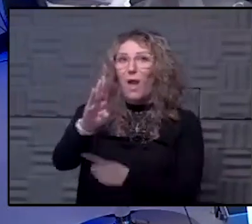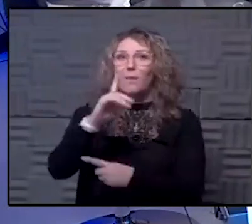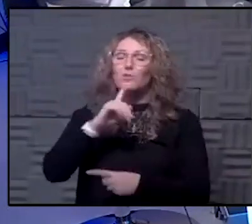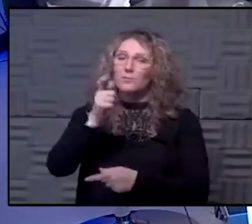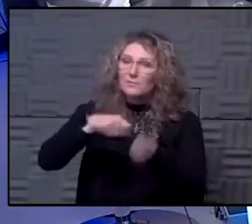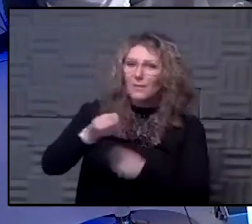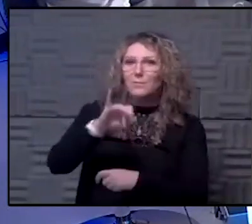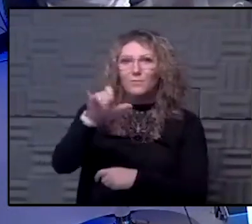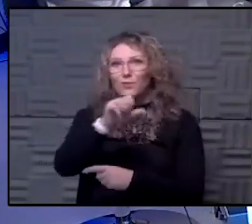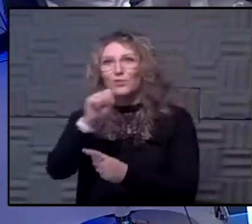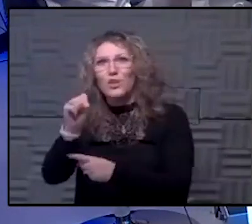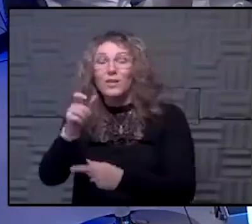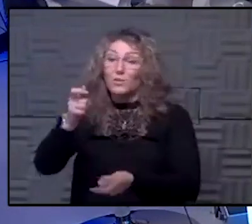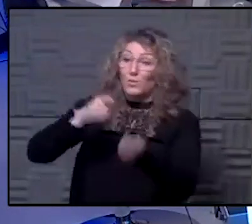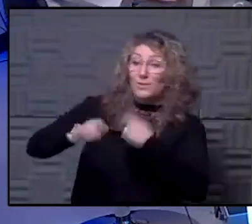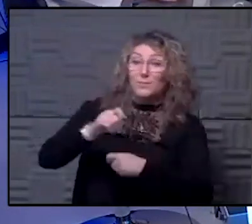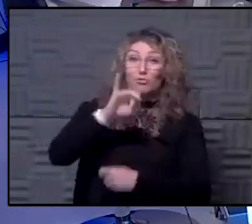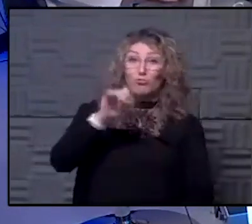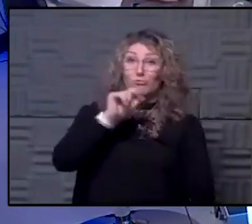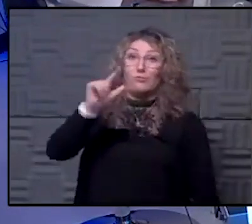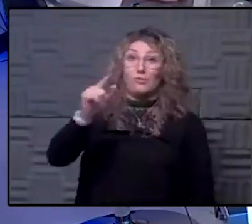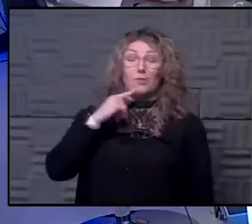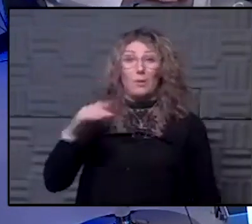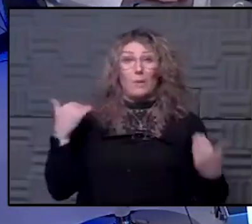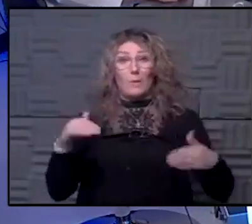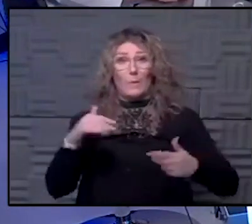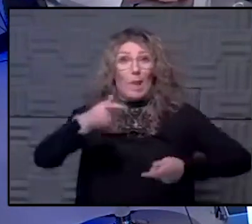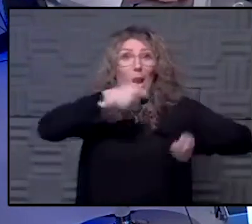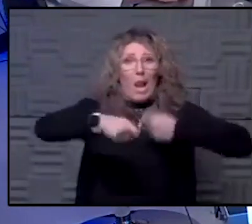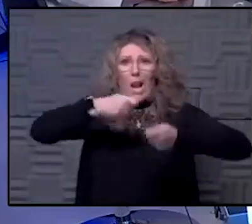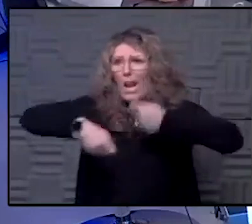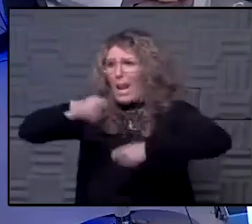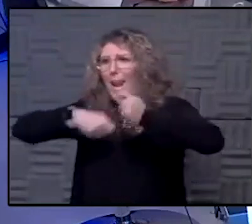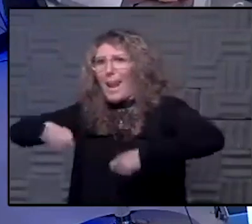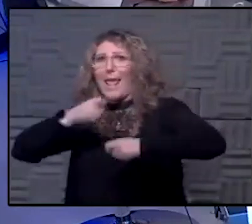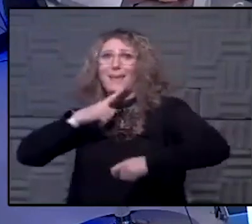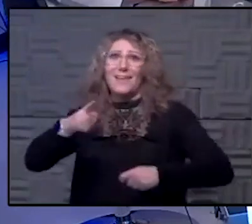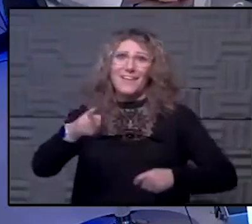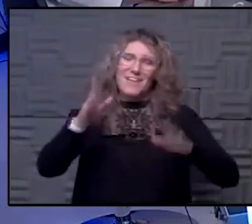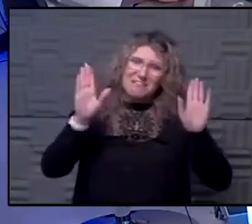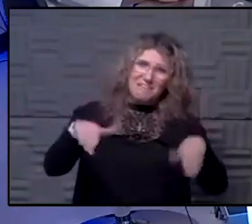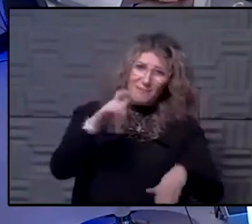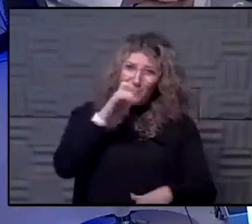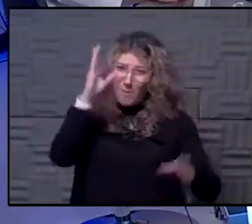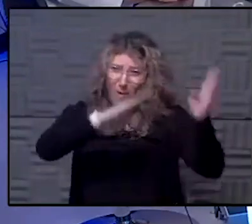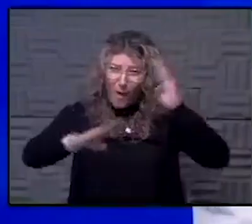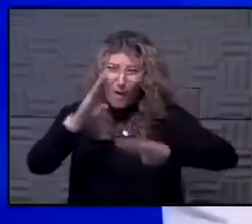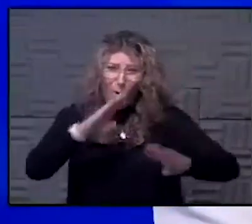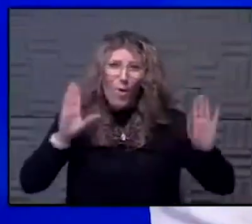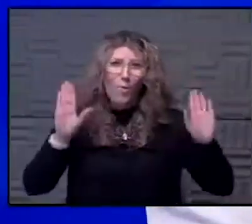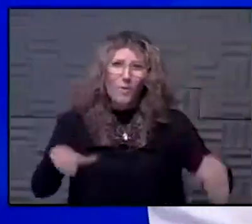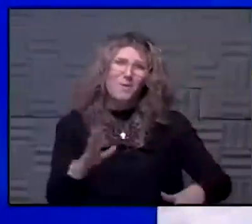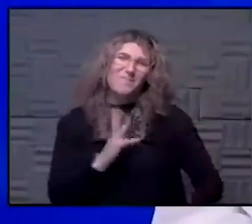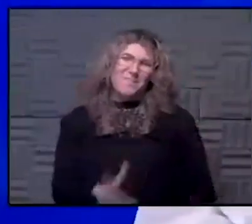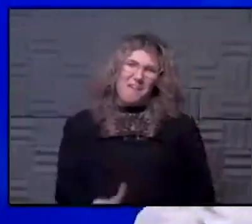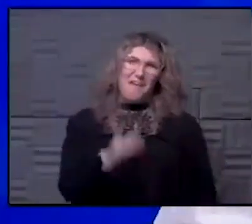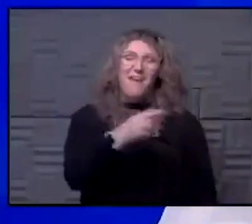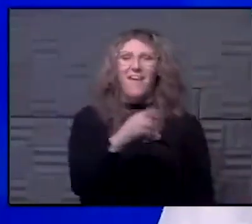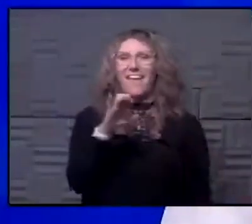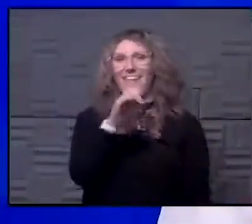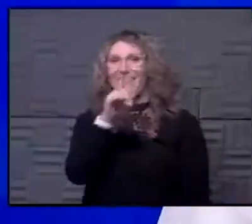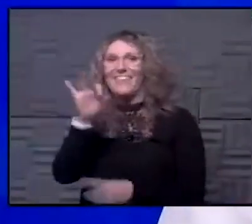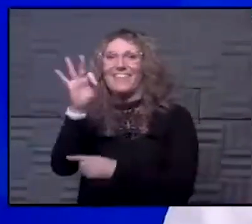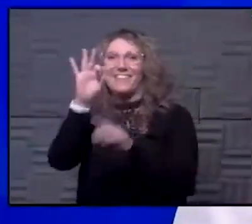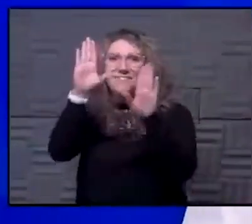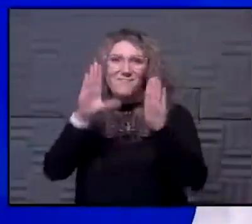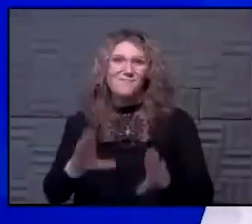Jess, who's substituting for Jill. Not Went to that the you bullpen. feel like you're coming off the taxi squad or anything like that. No, Cliff does a great job,